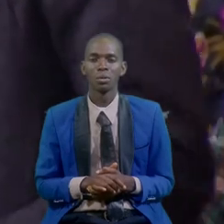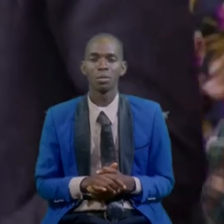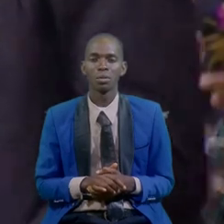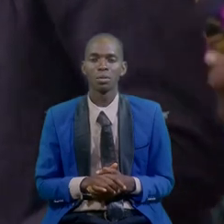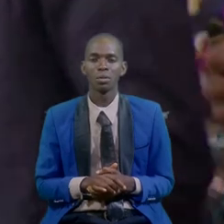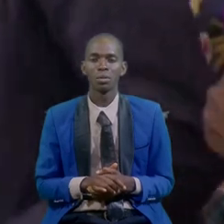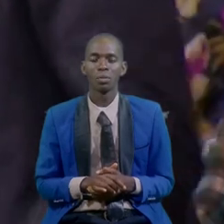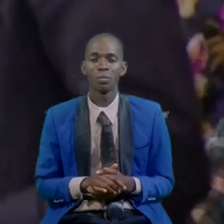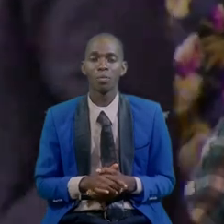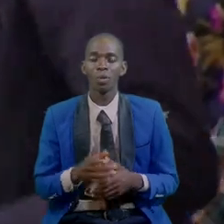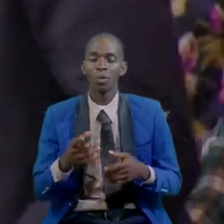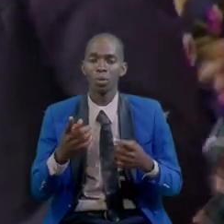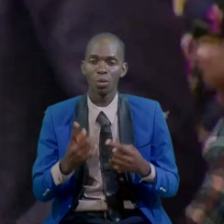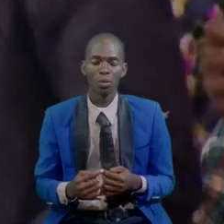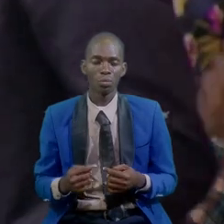Come anew.